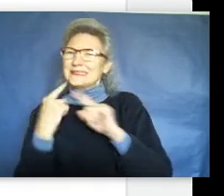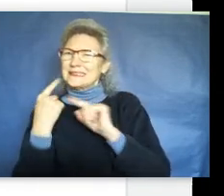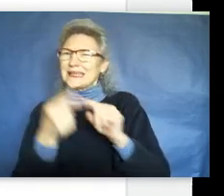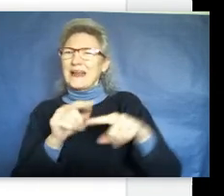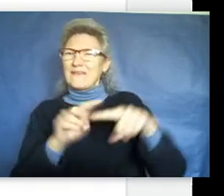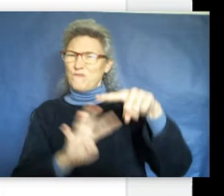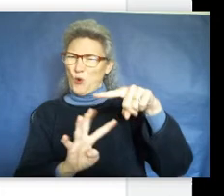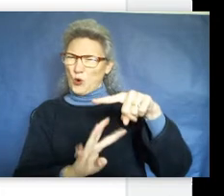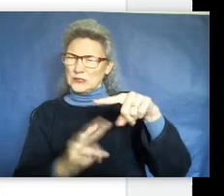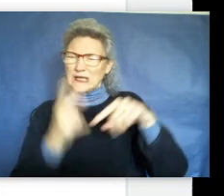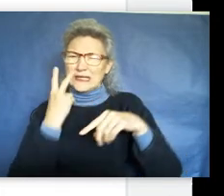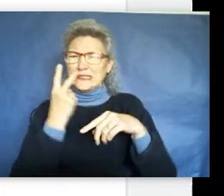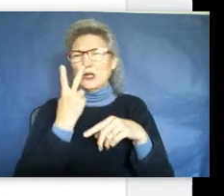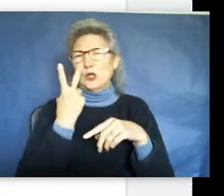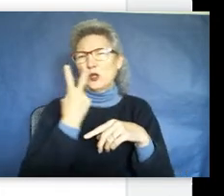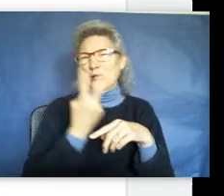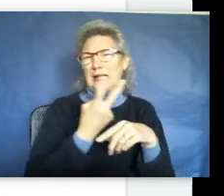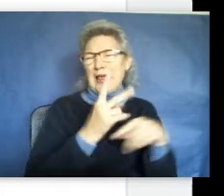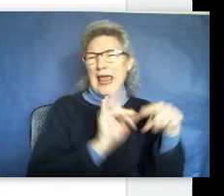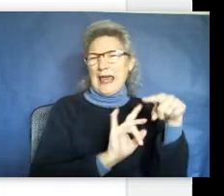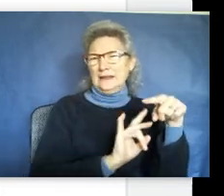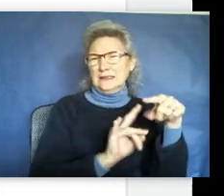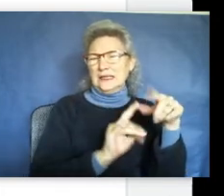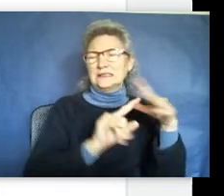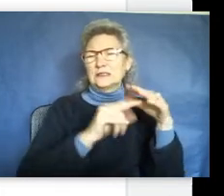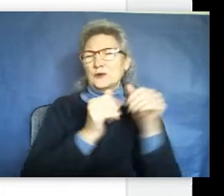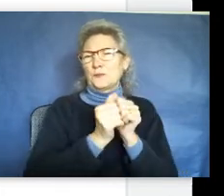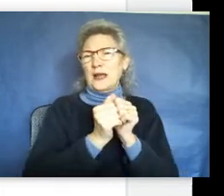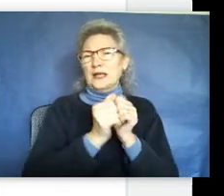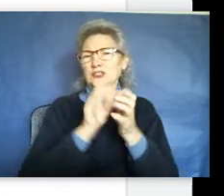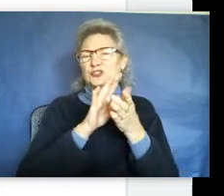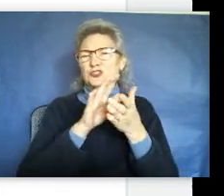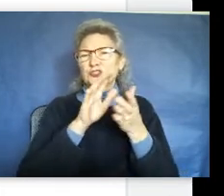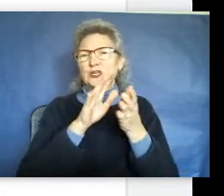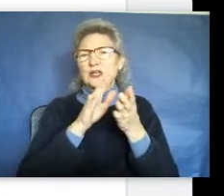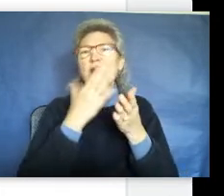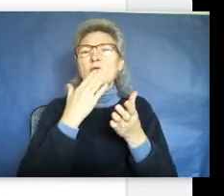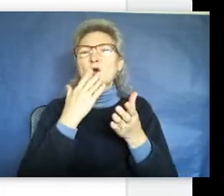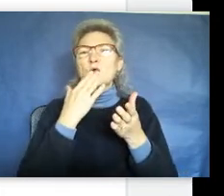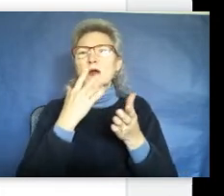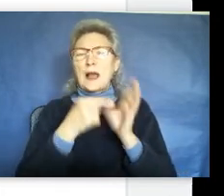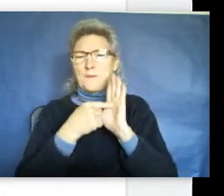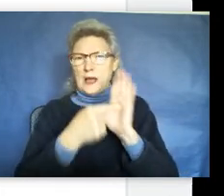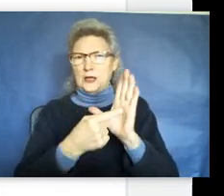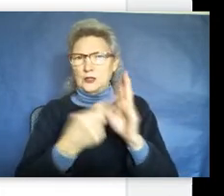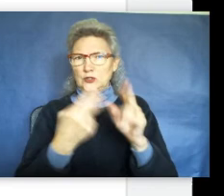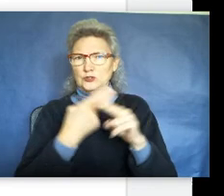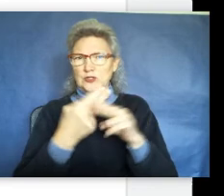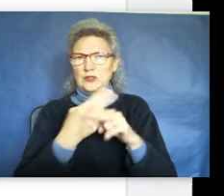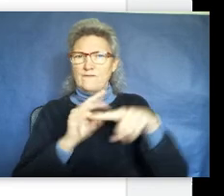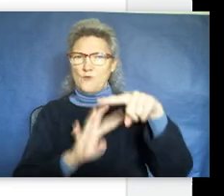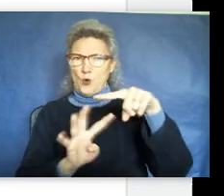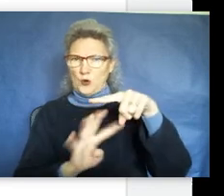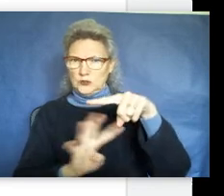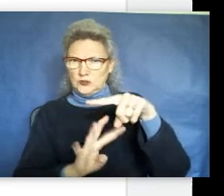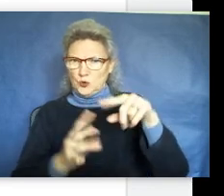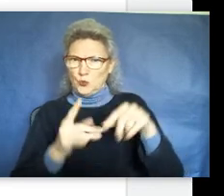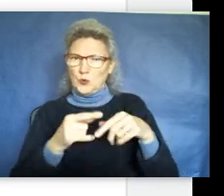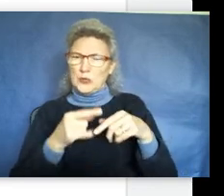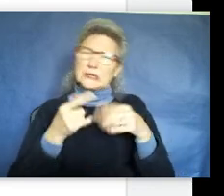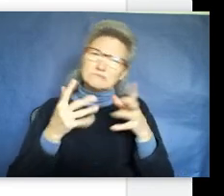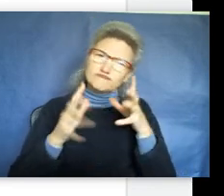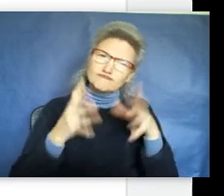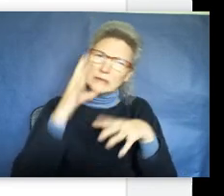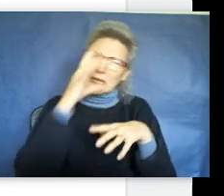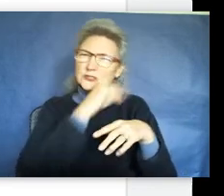I essentially need to look at eighths. Let's start by shading a model. We're going to start by using the fourths though, so that we can gauge what